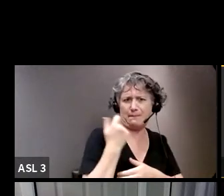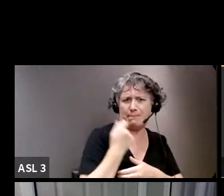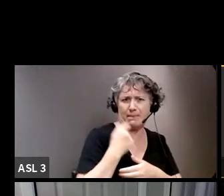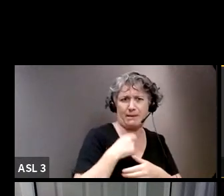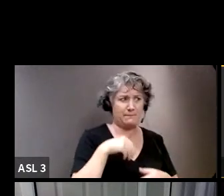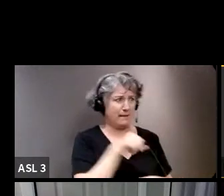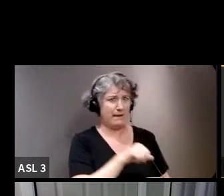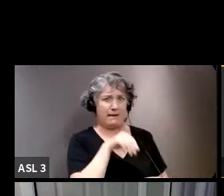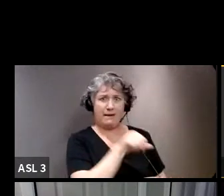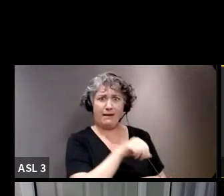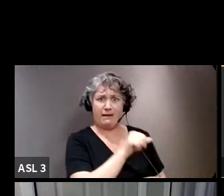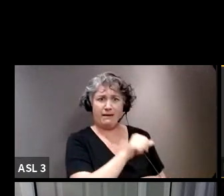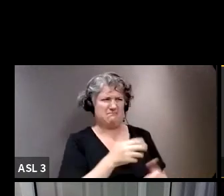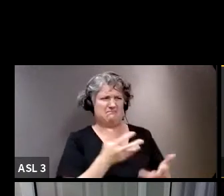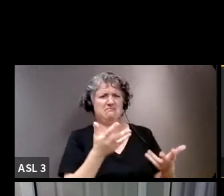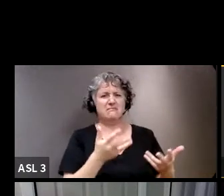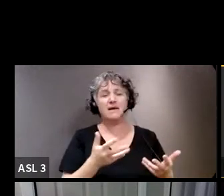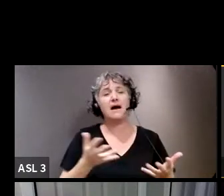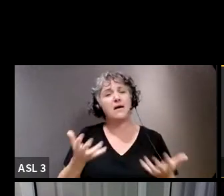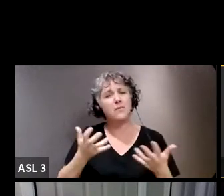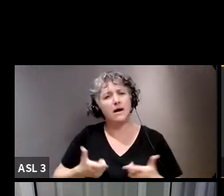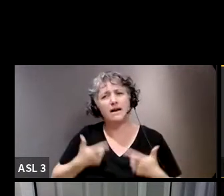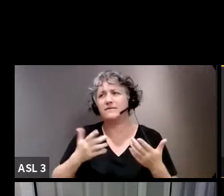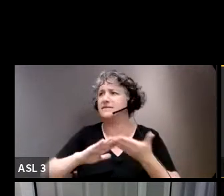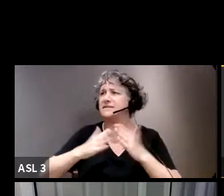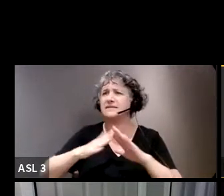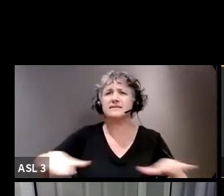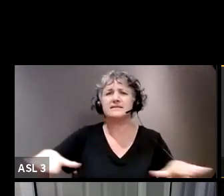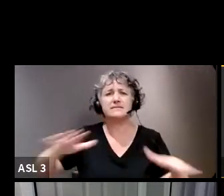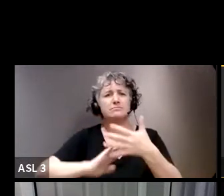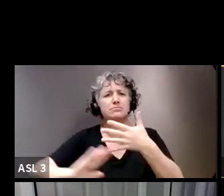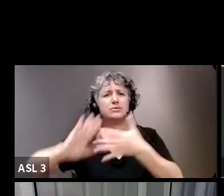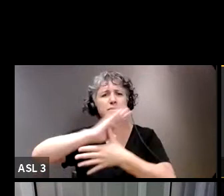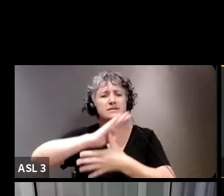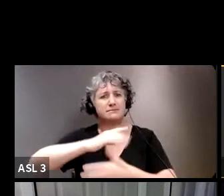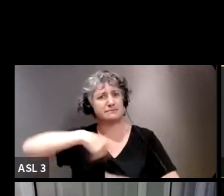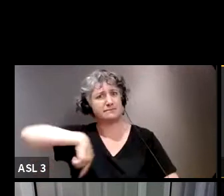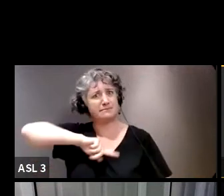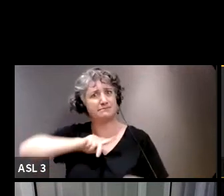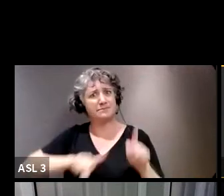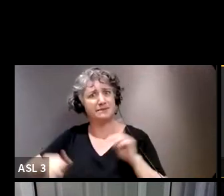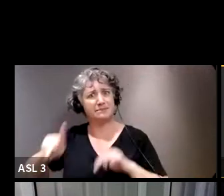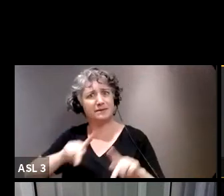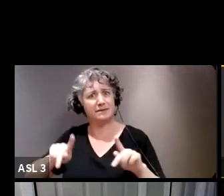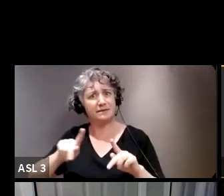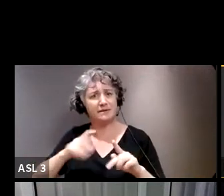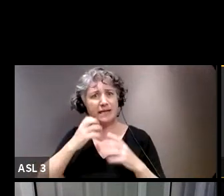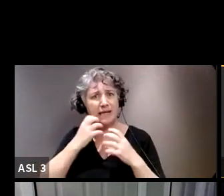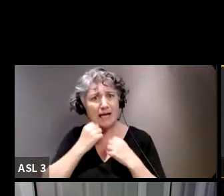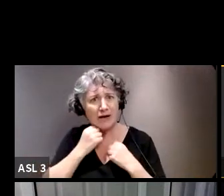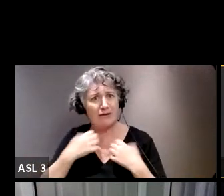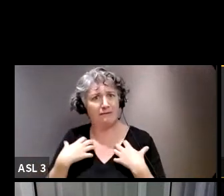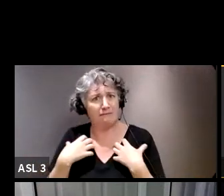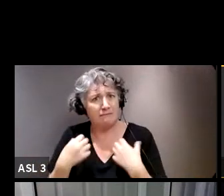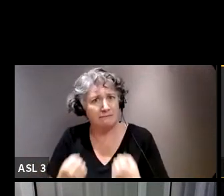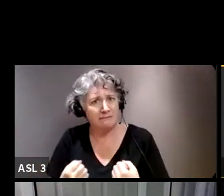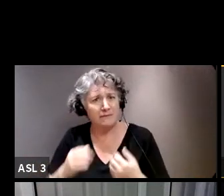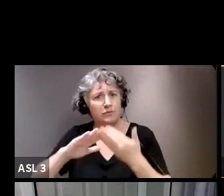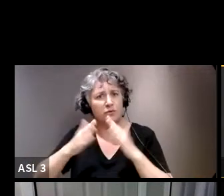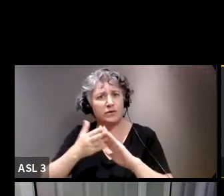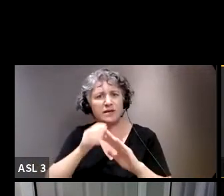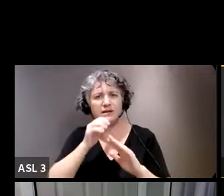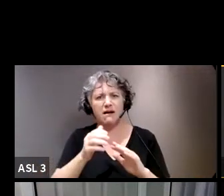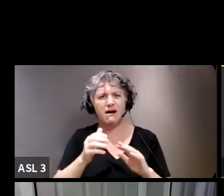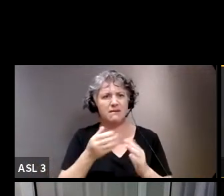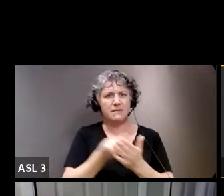paychecks um i want to live in a city that ultimately pri prioritizes people care and community and not private property and capital um